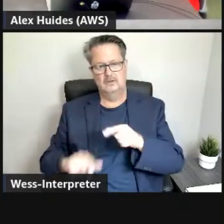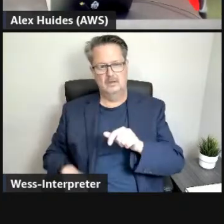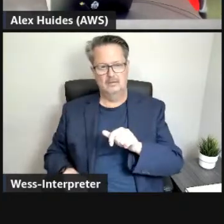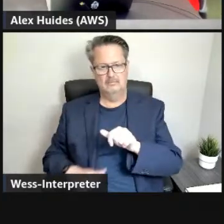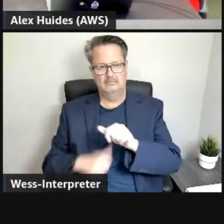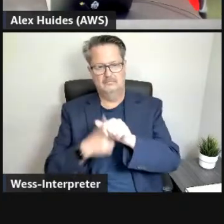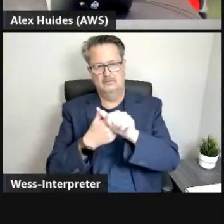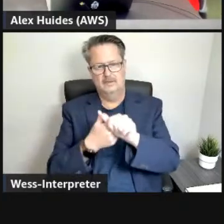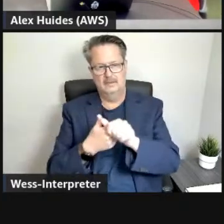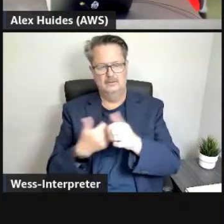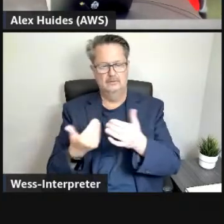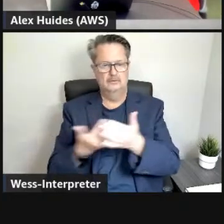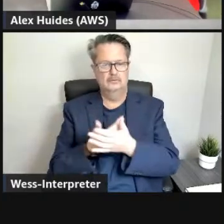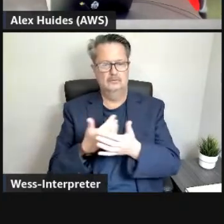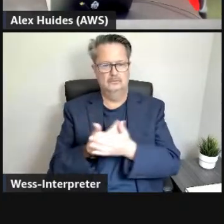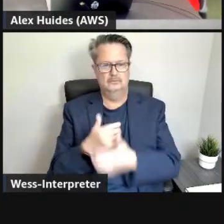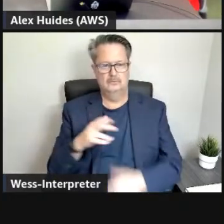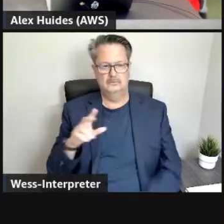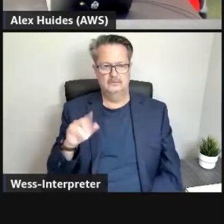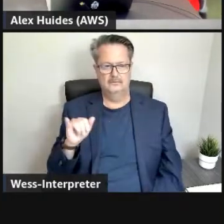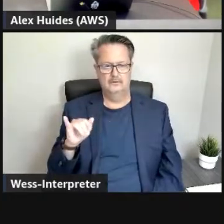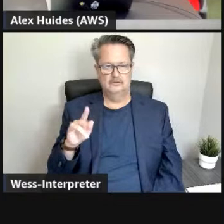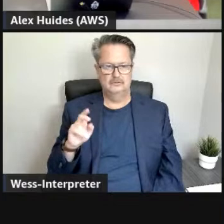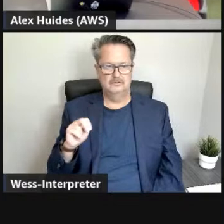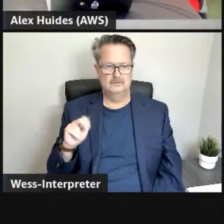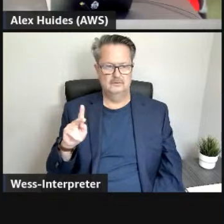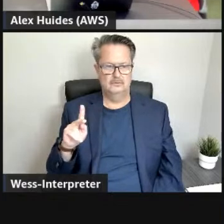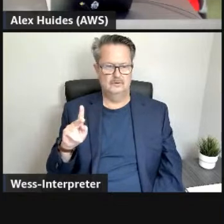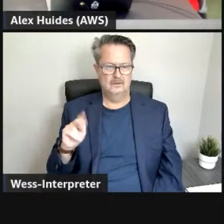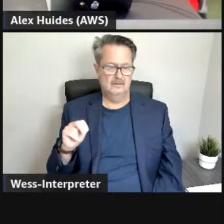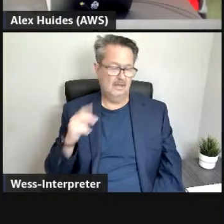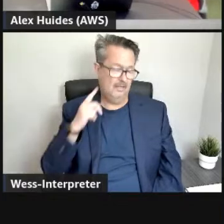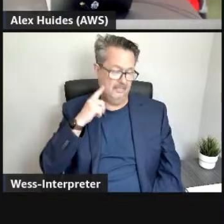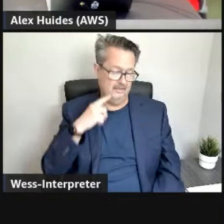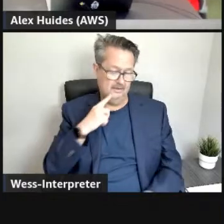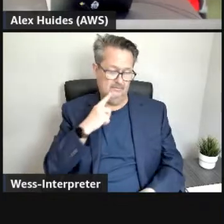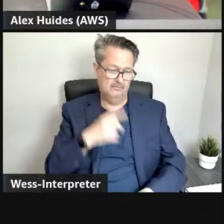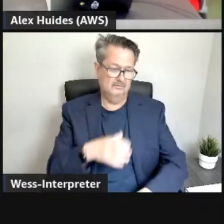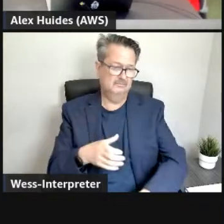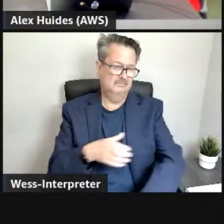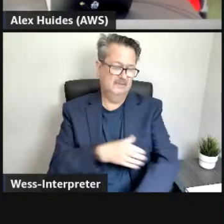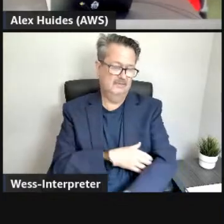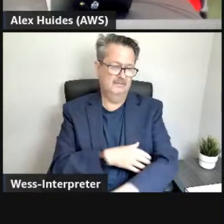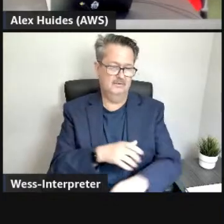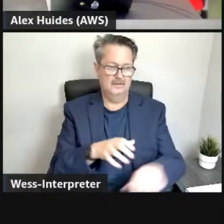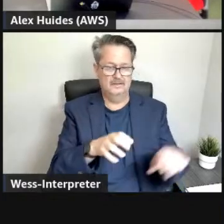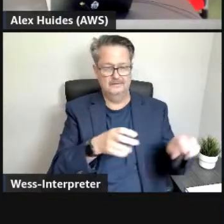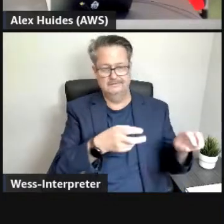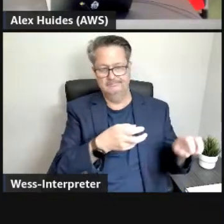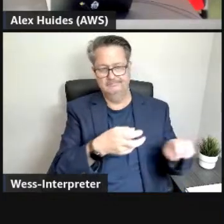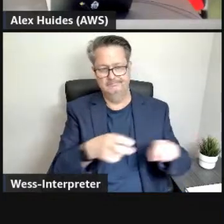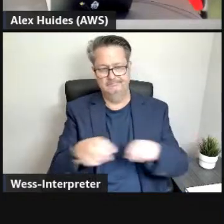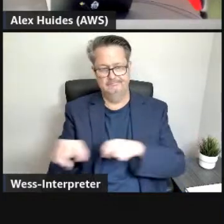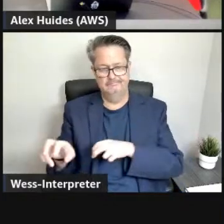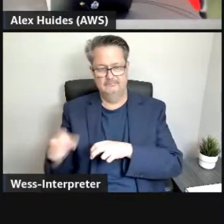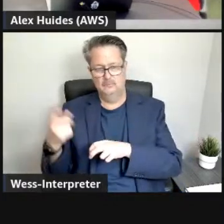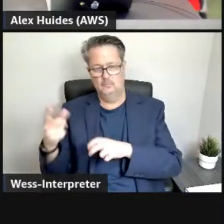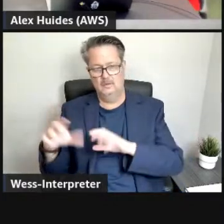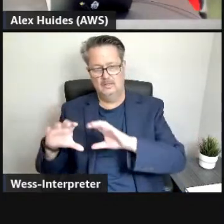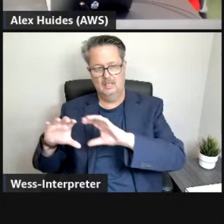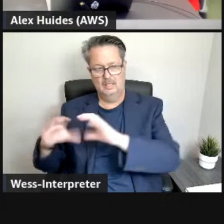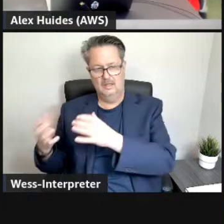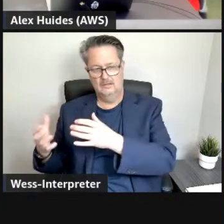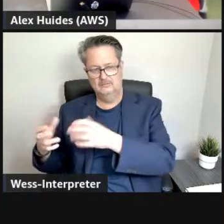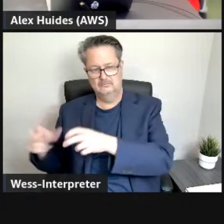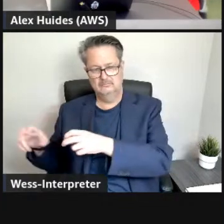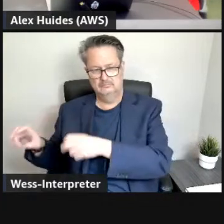newer version in Kubernetes. I think that's super powerful because you can just migrate your services from one cluster to another